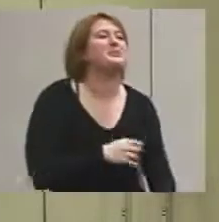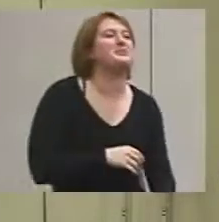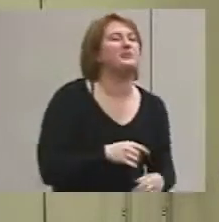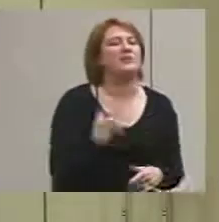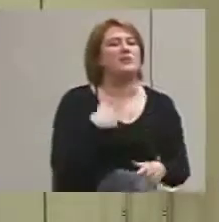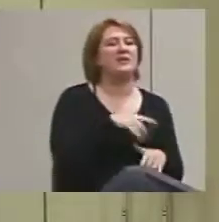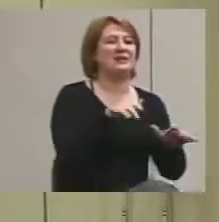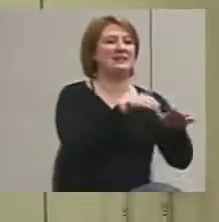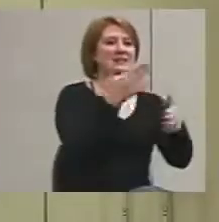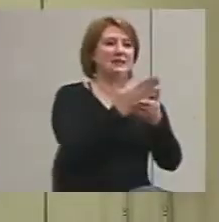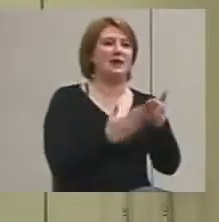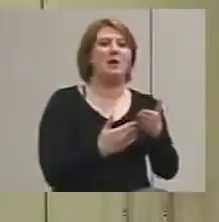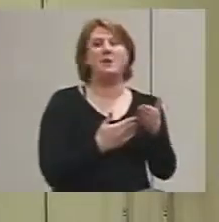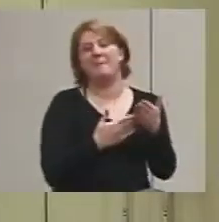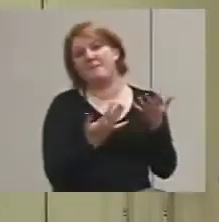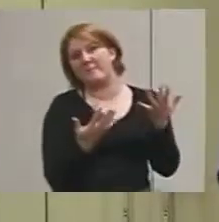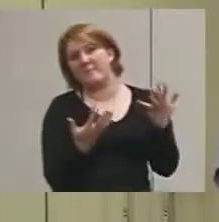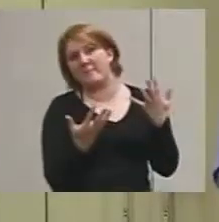did some